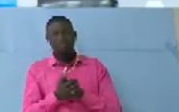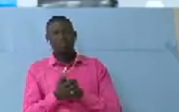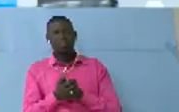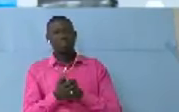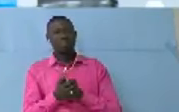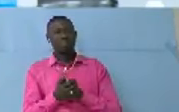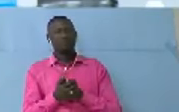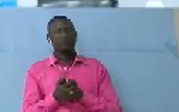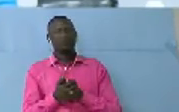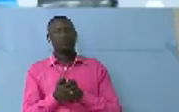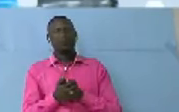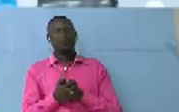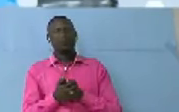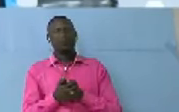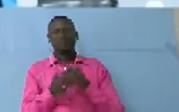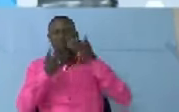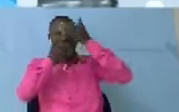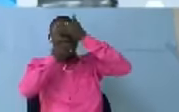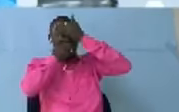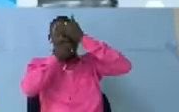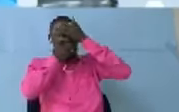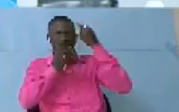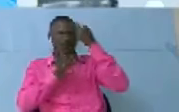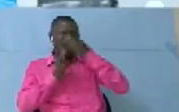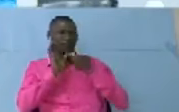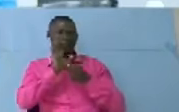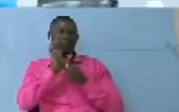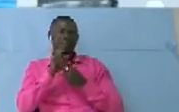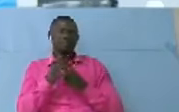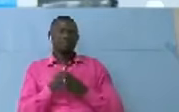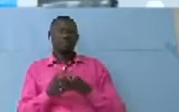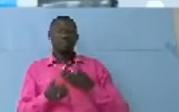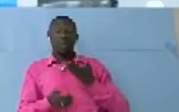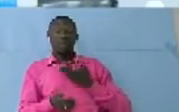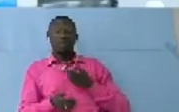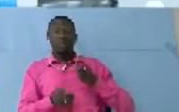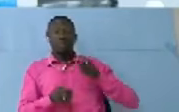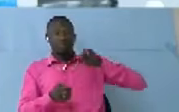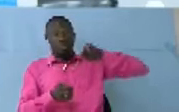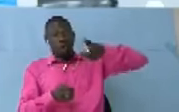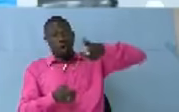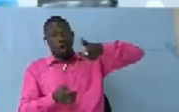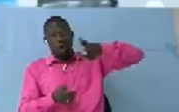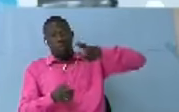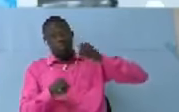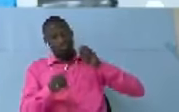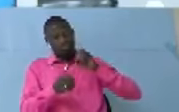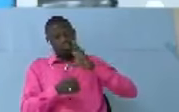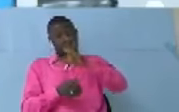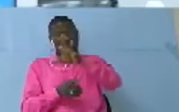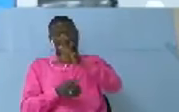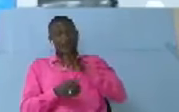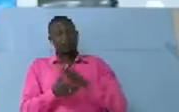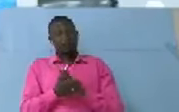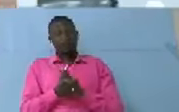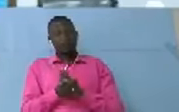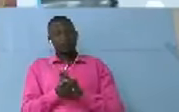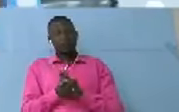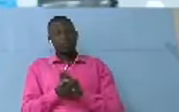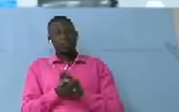maxle. He completely masked his face. But Lusbala Babulu. But he had a big touchlight. Naja Solo